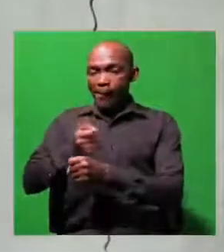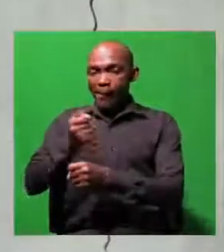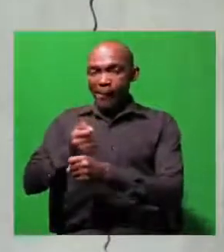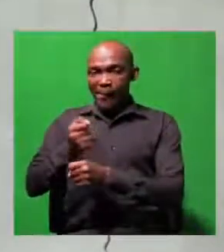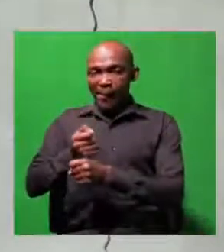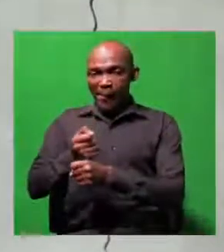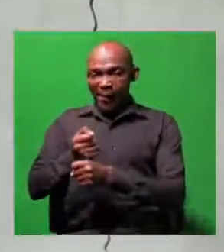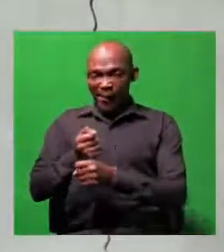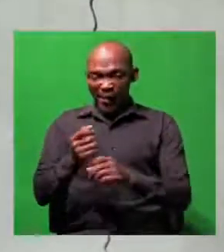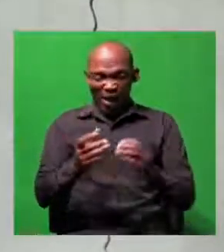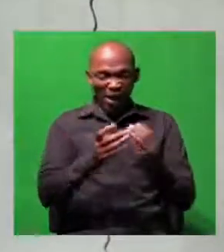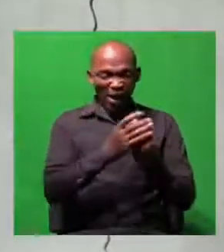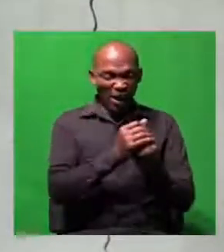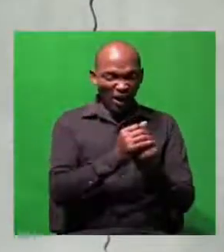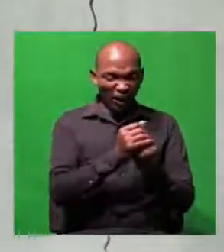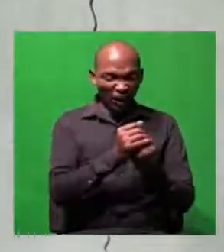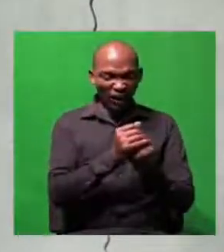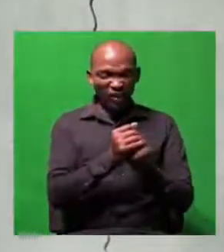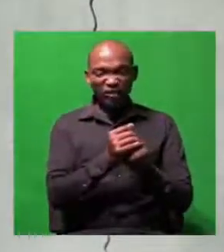worked